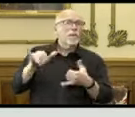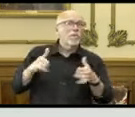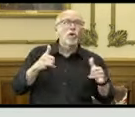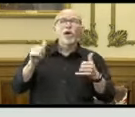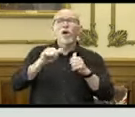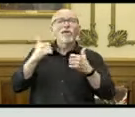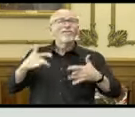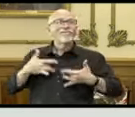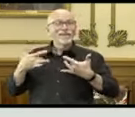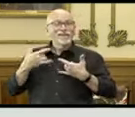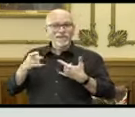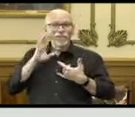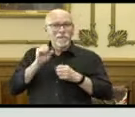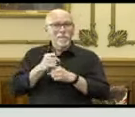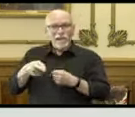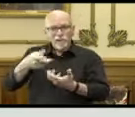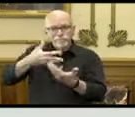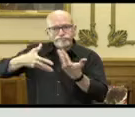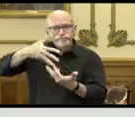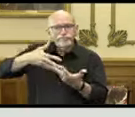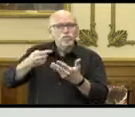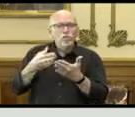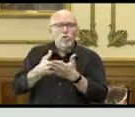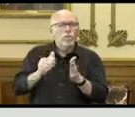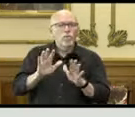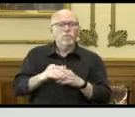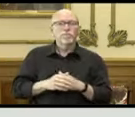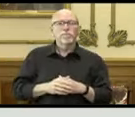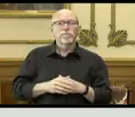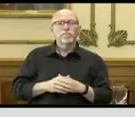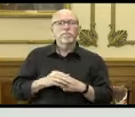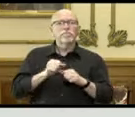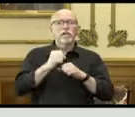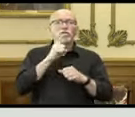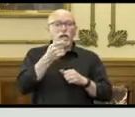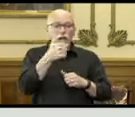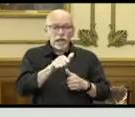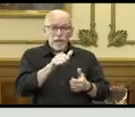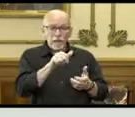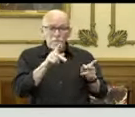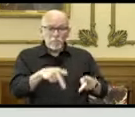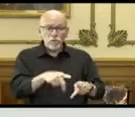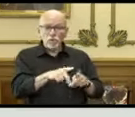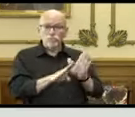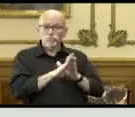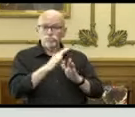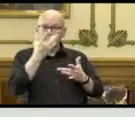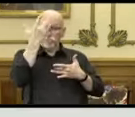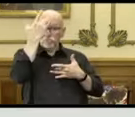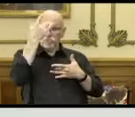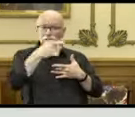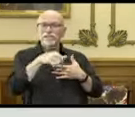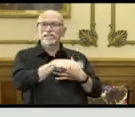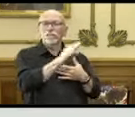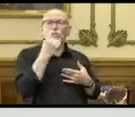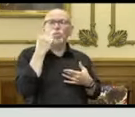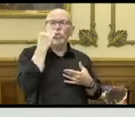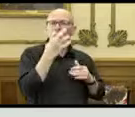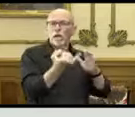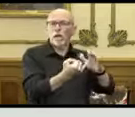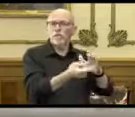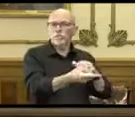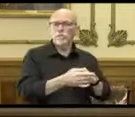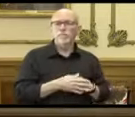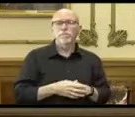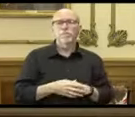events that put students in close contact. Isolate and send home any person who develops symptoms. Here's how